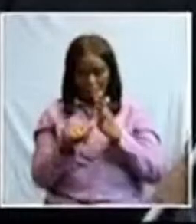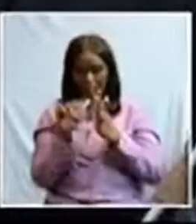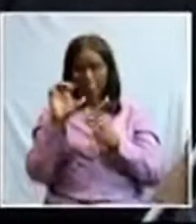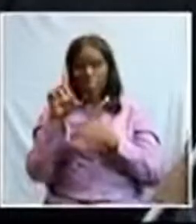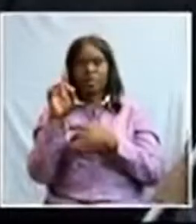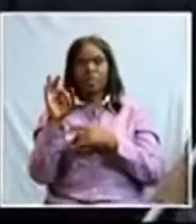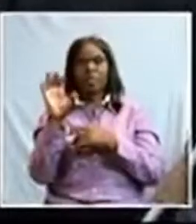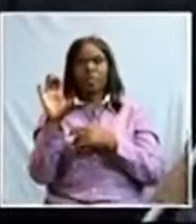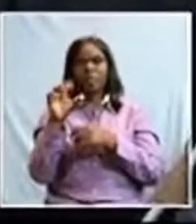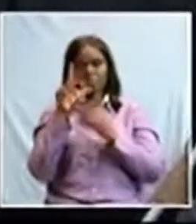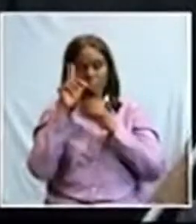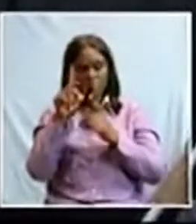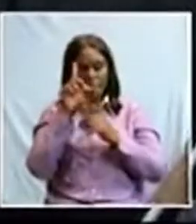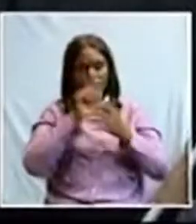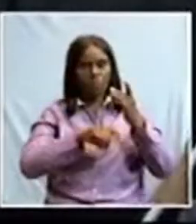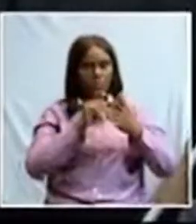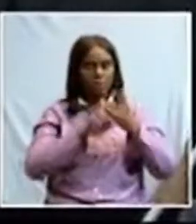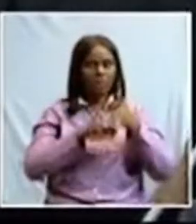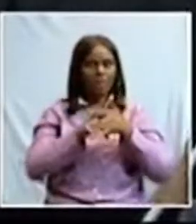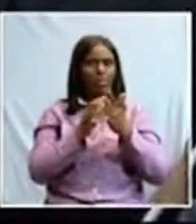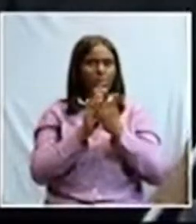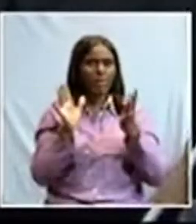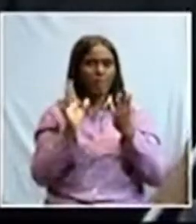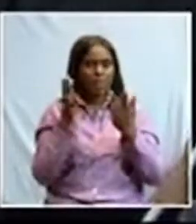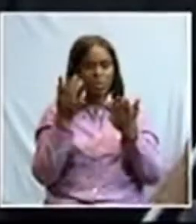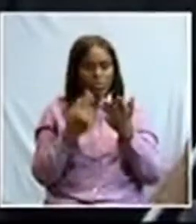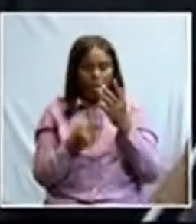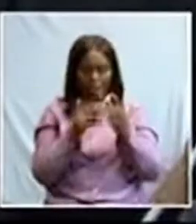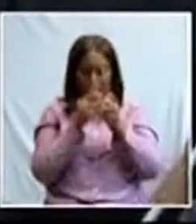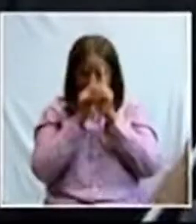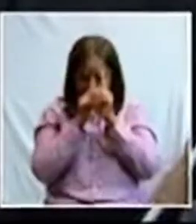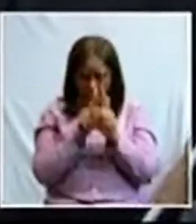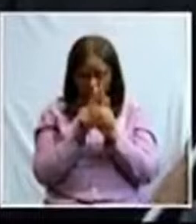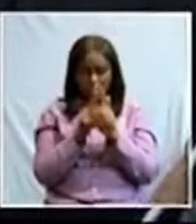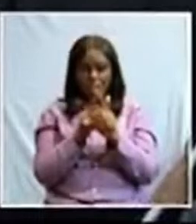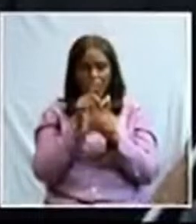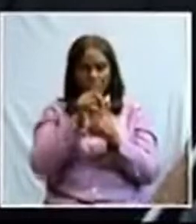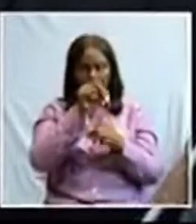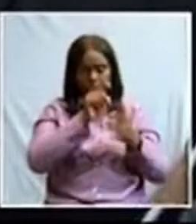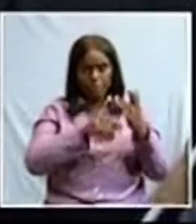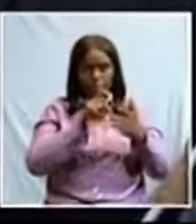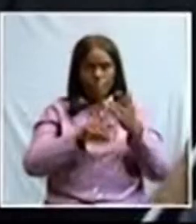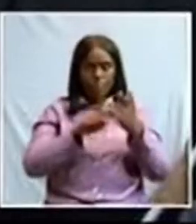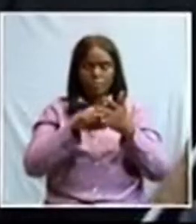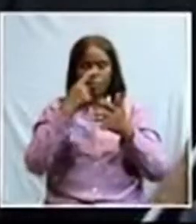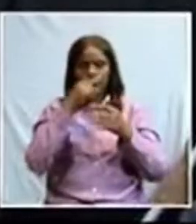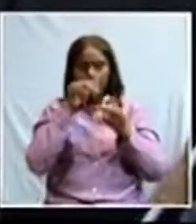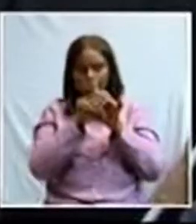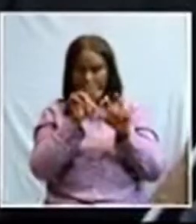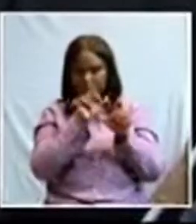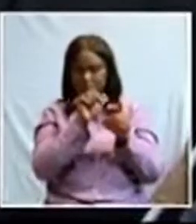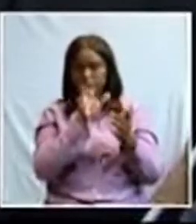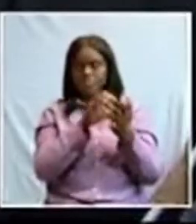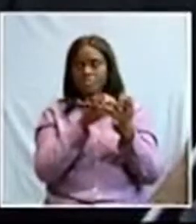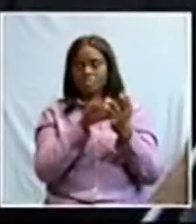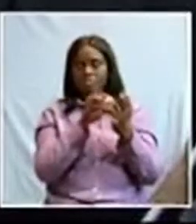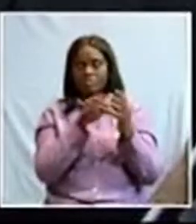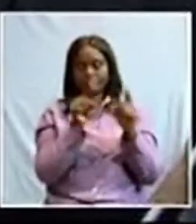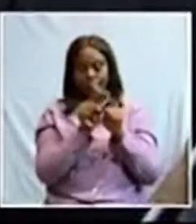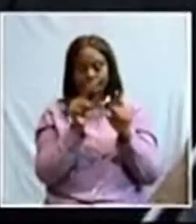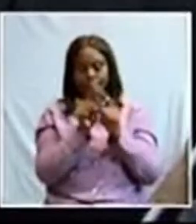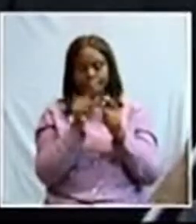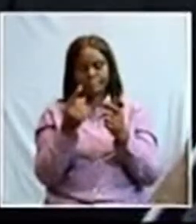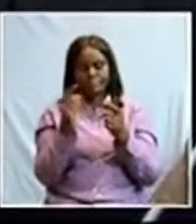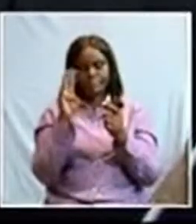decides the pricing. So what decides the pricing in this matter? Is it